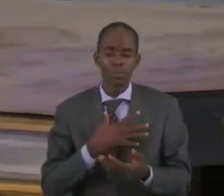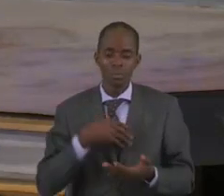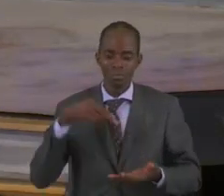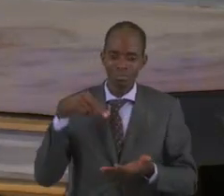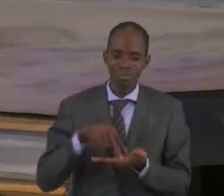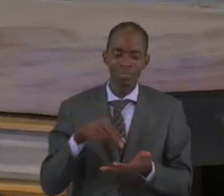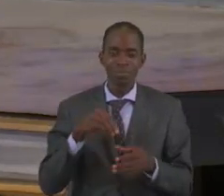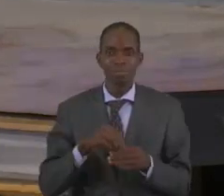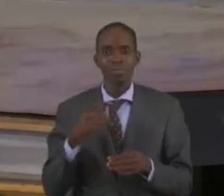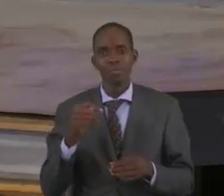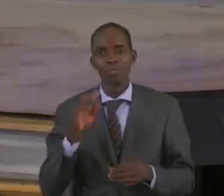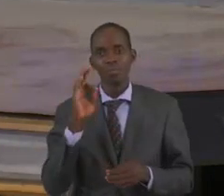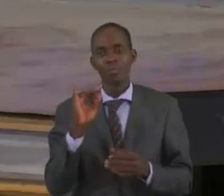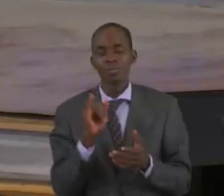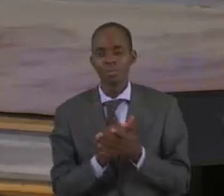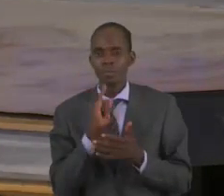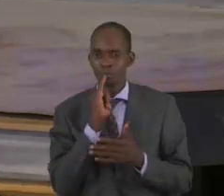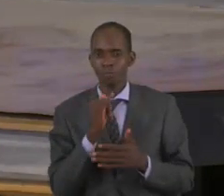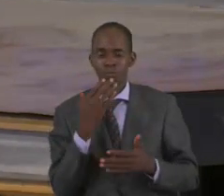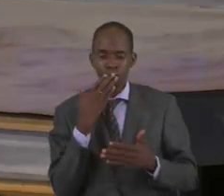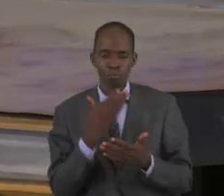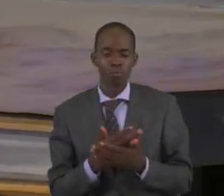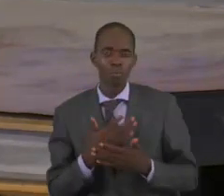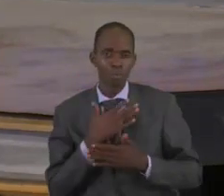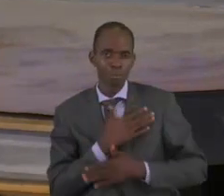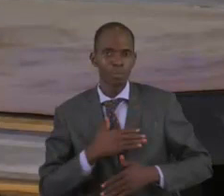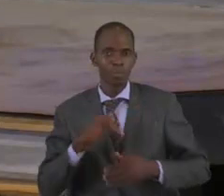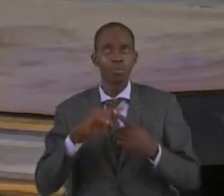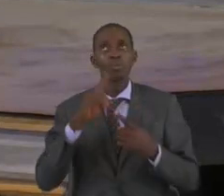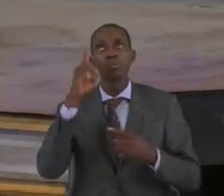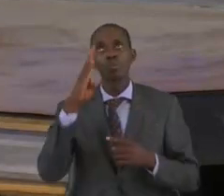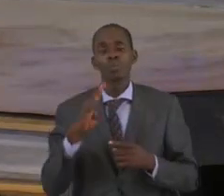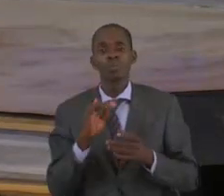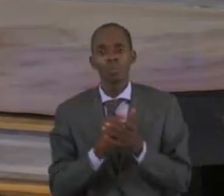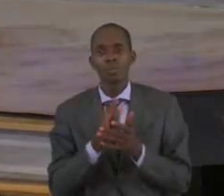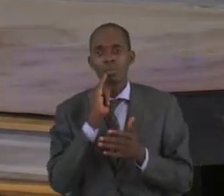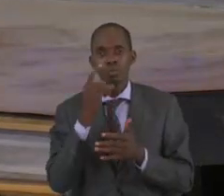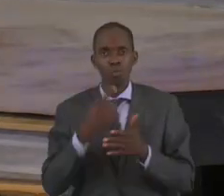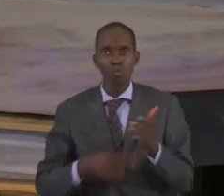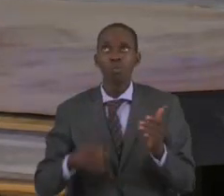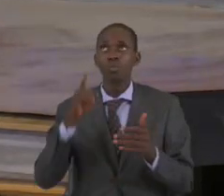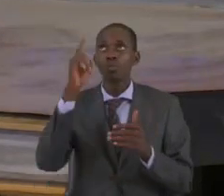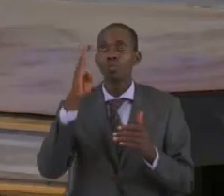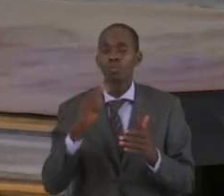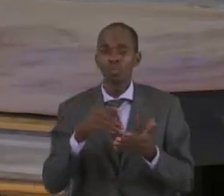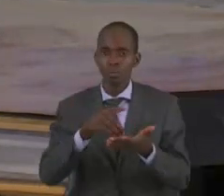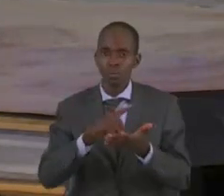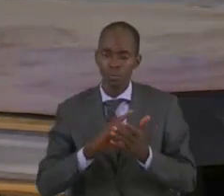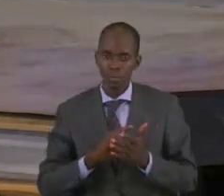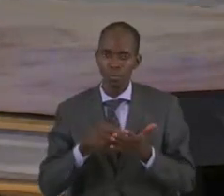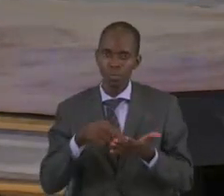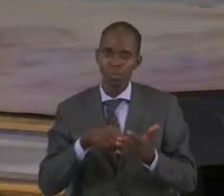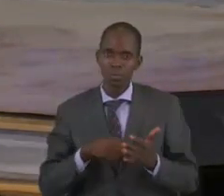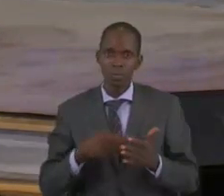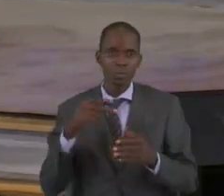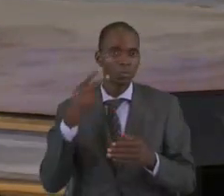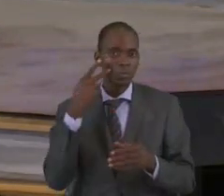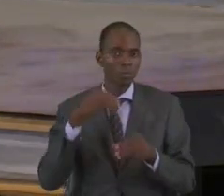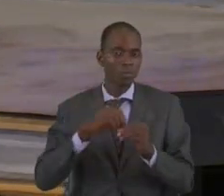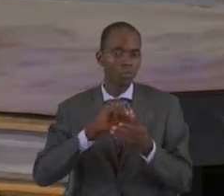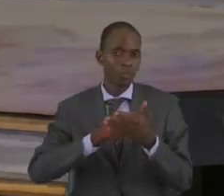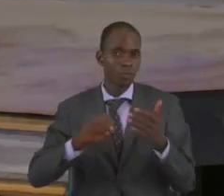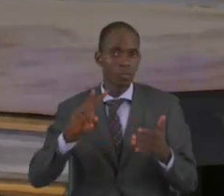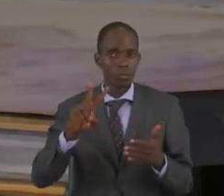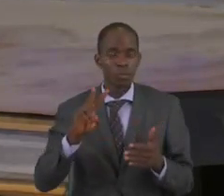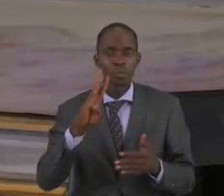gospel. That's pleasing God, and that's the demand of God. It tells us in verse 2 there, it says, by